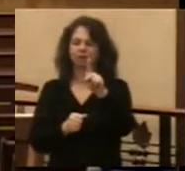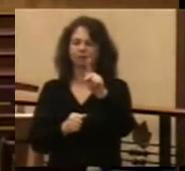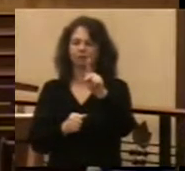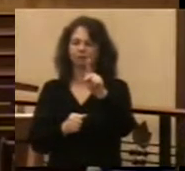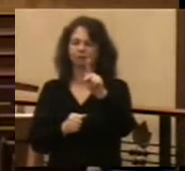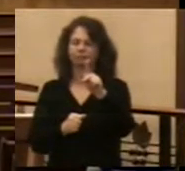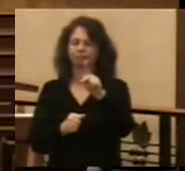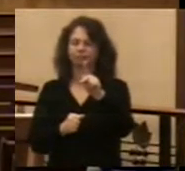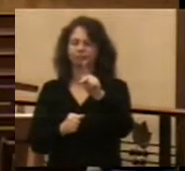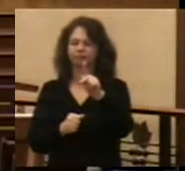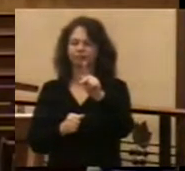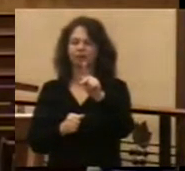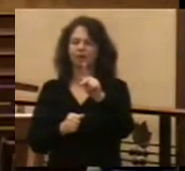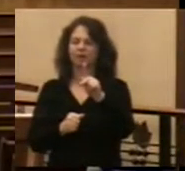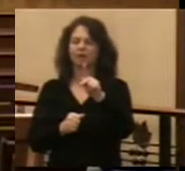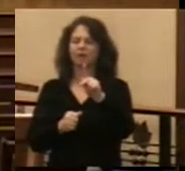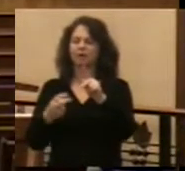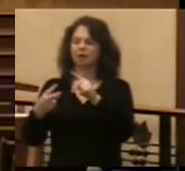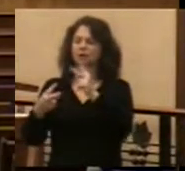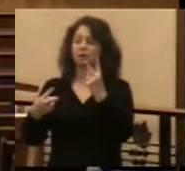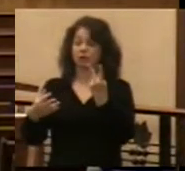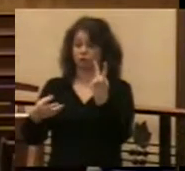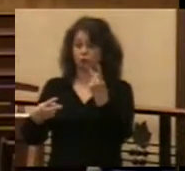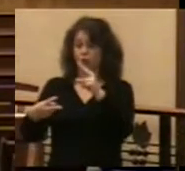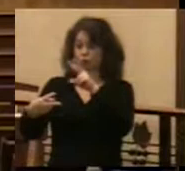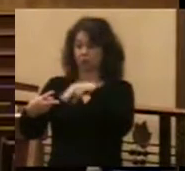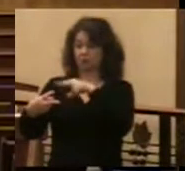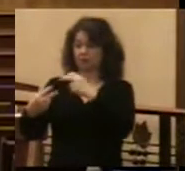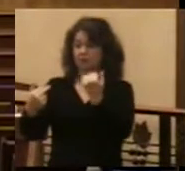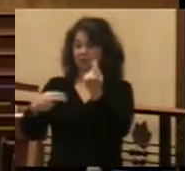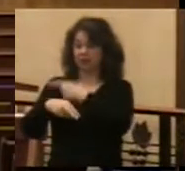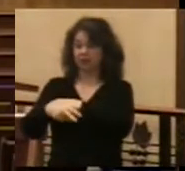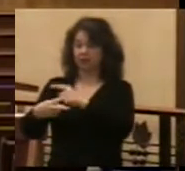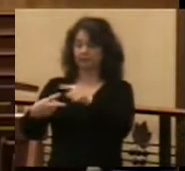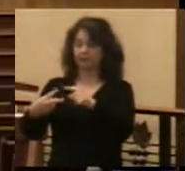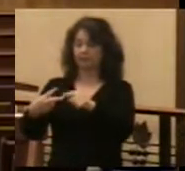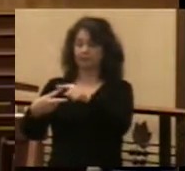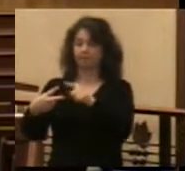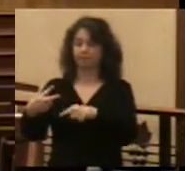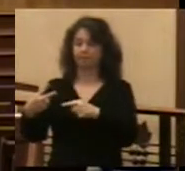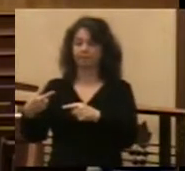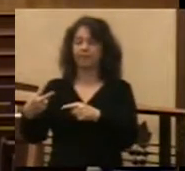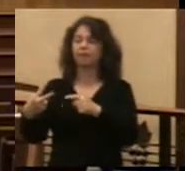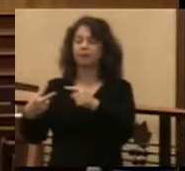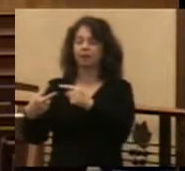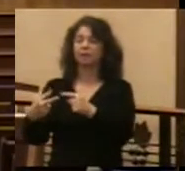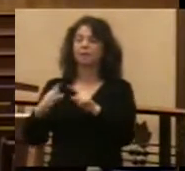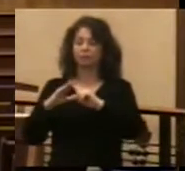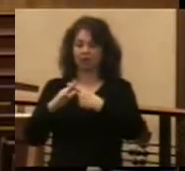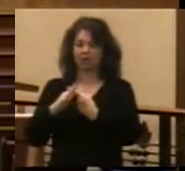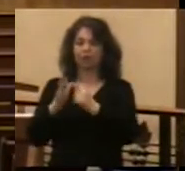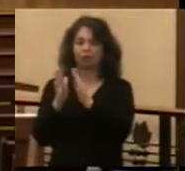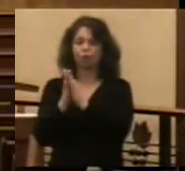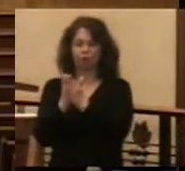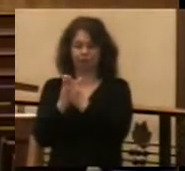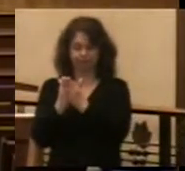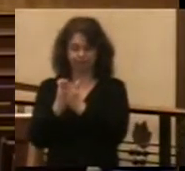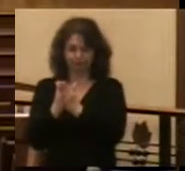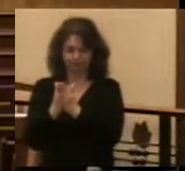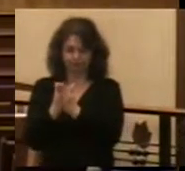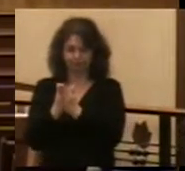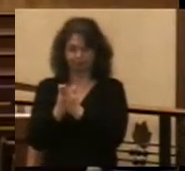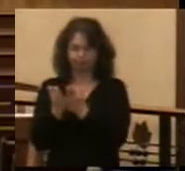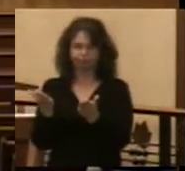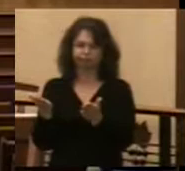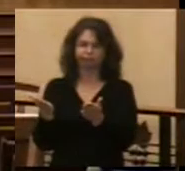Isaiah. And these two readings for today have something in common in that they are the beginning of a book. Now